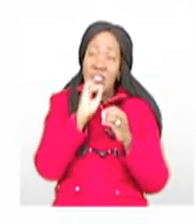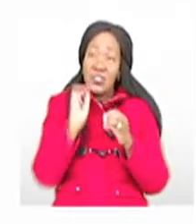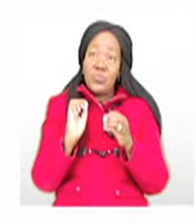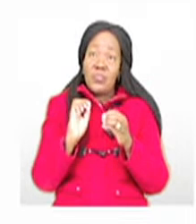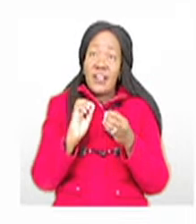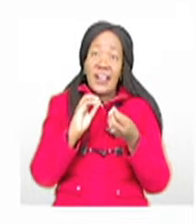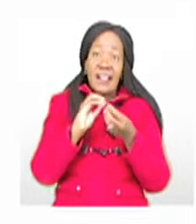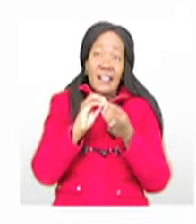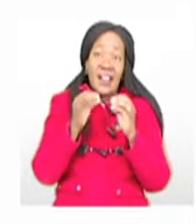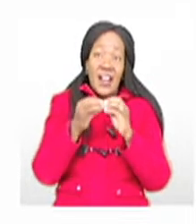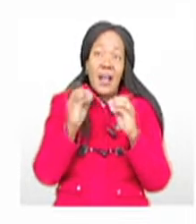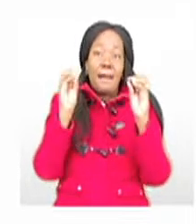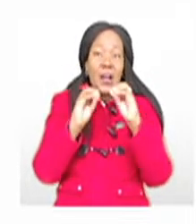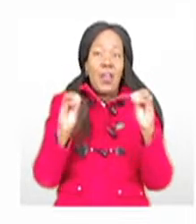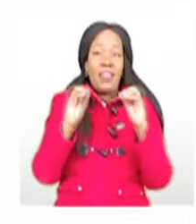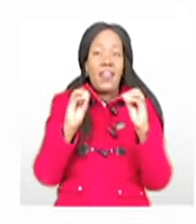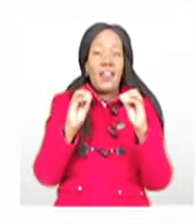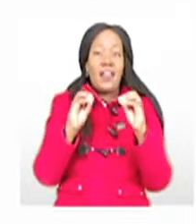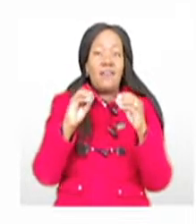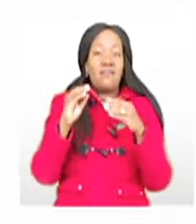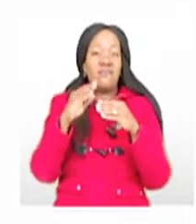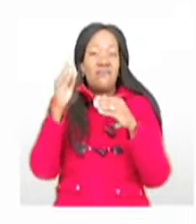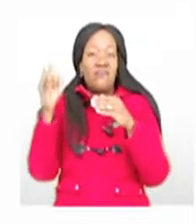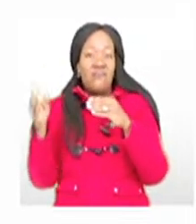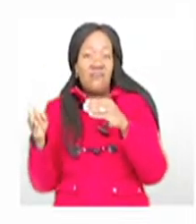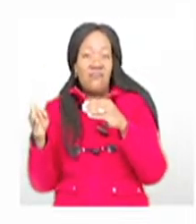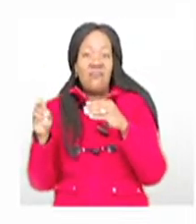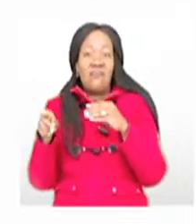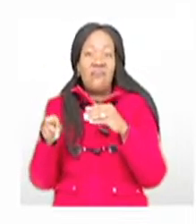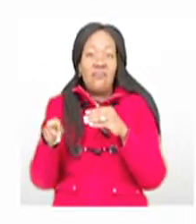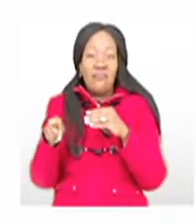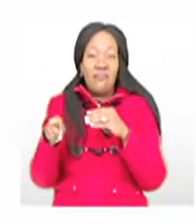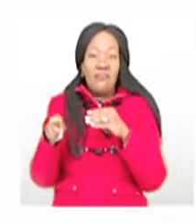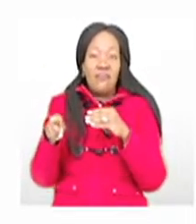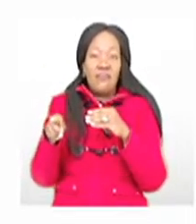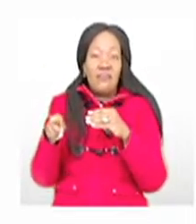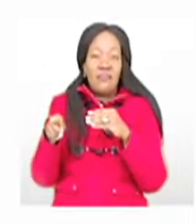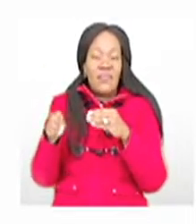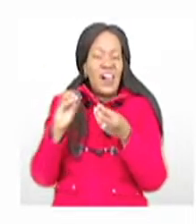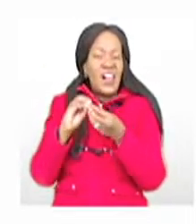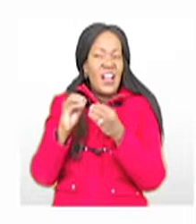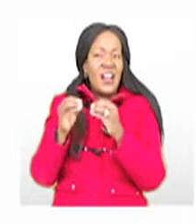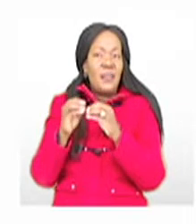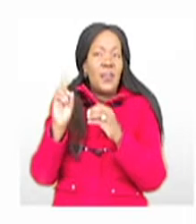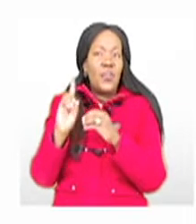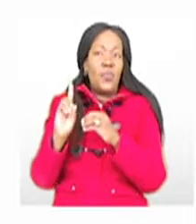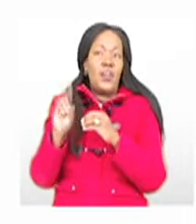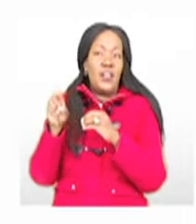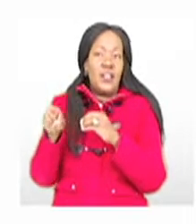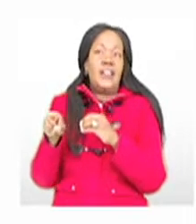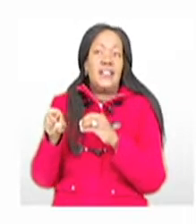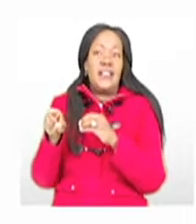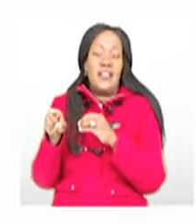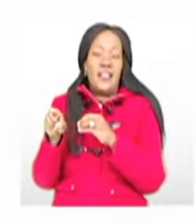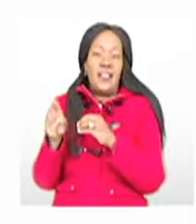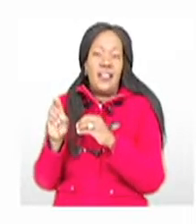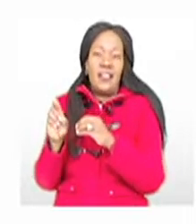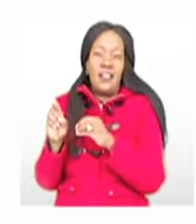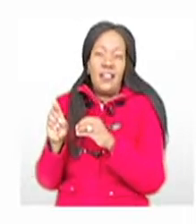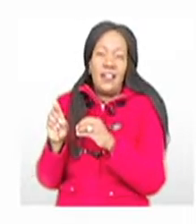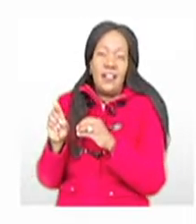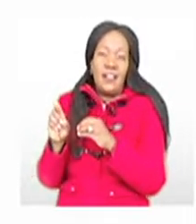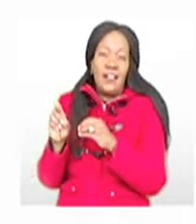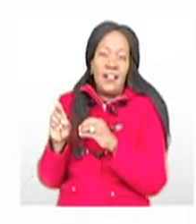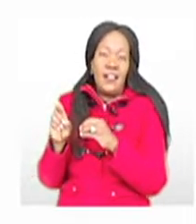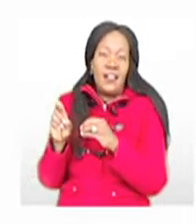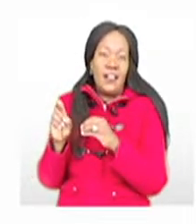number. After the third gate, what number do you have to write?